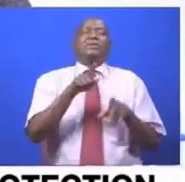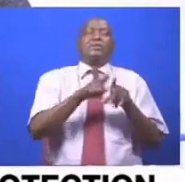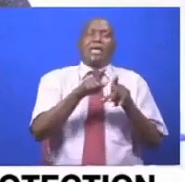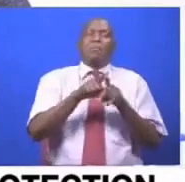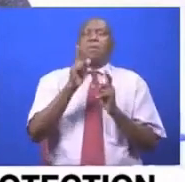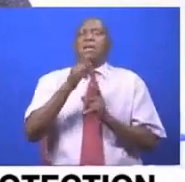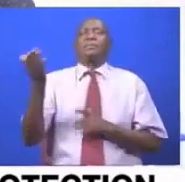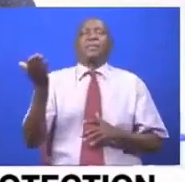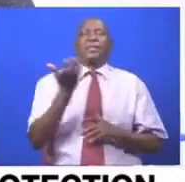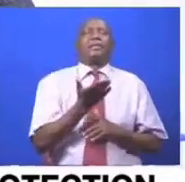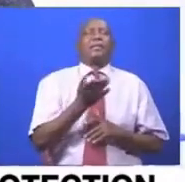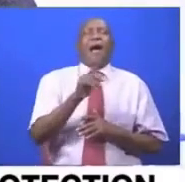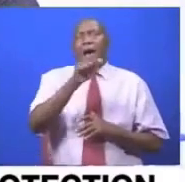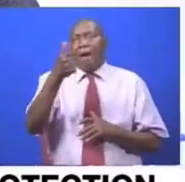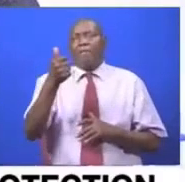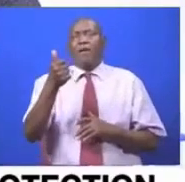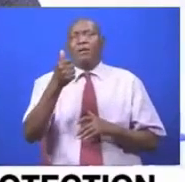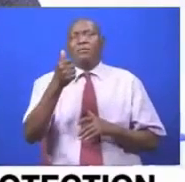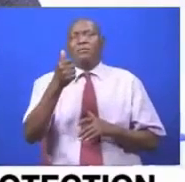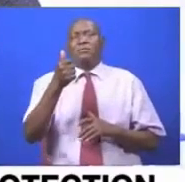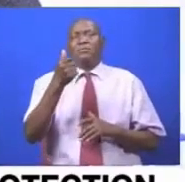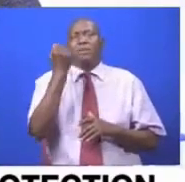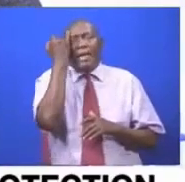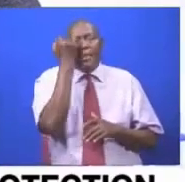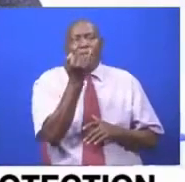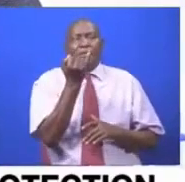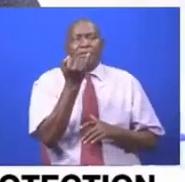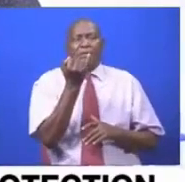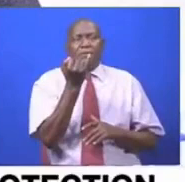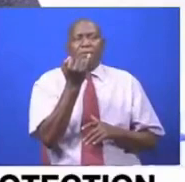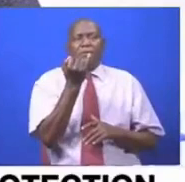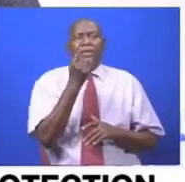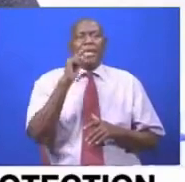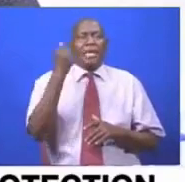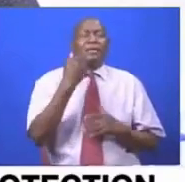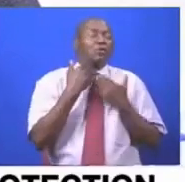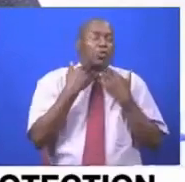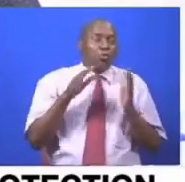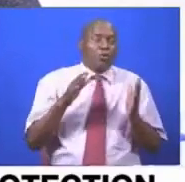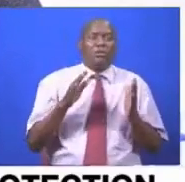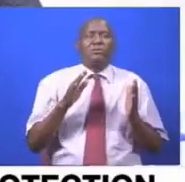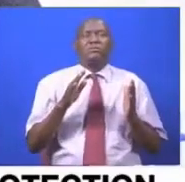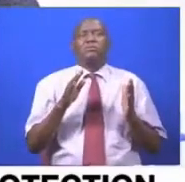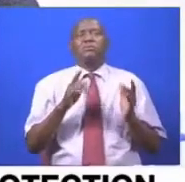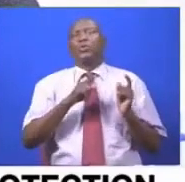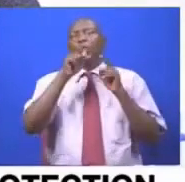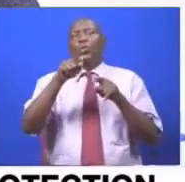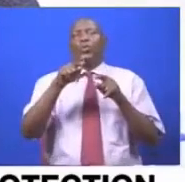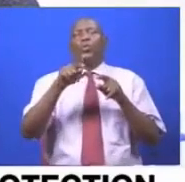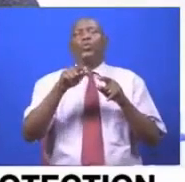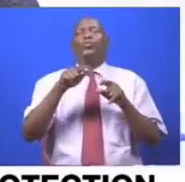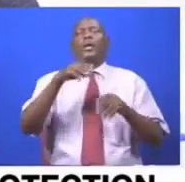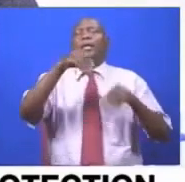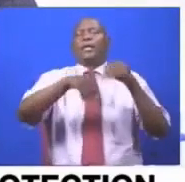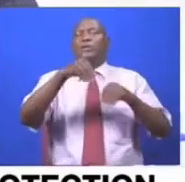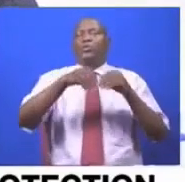bring about other concepts. Because Kenyans wouldn't want to go into an election knowing that either